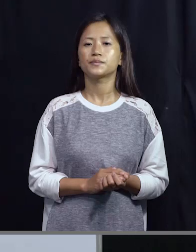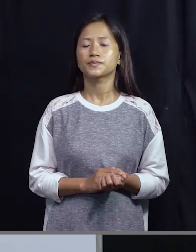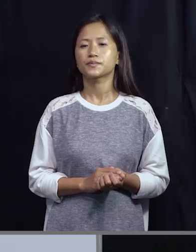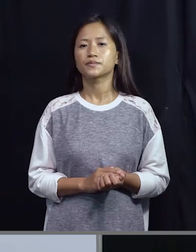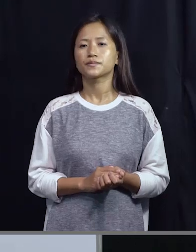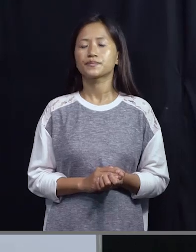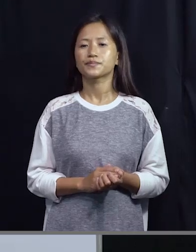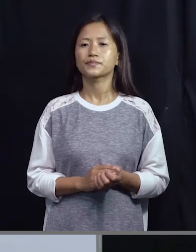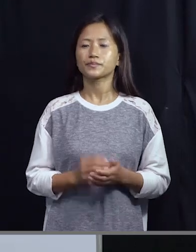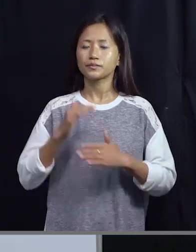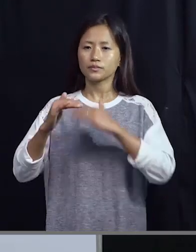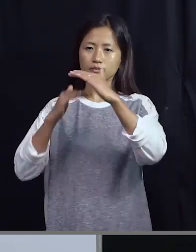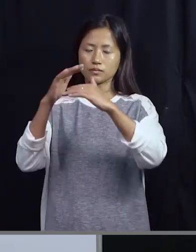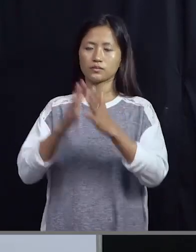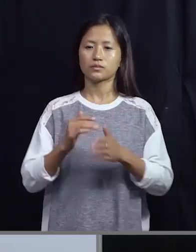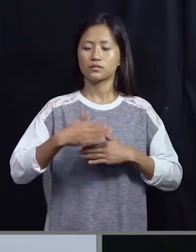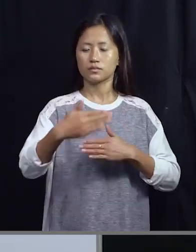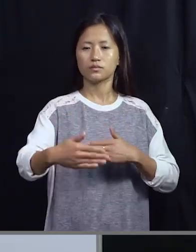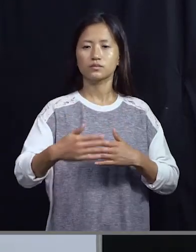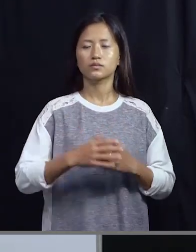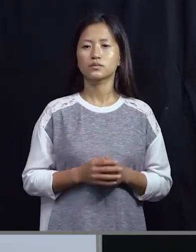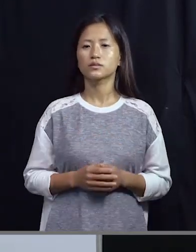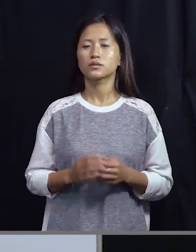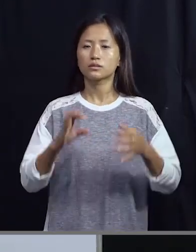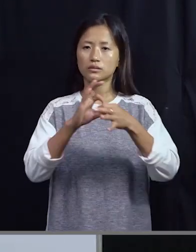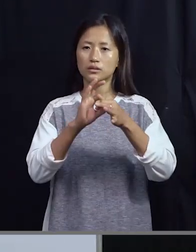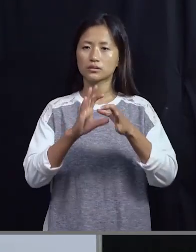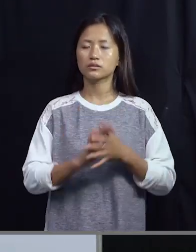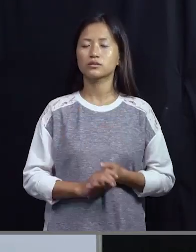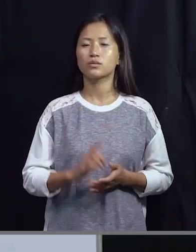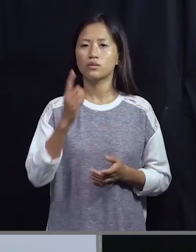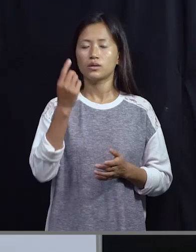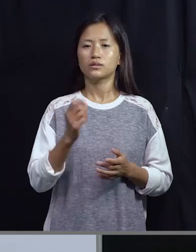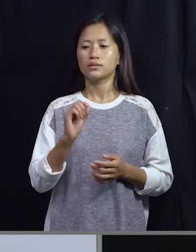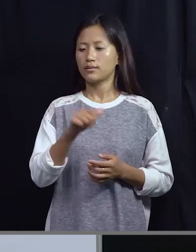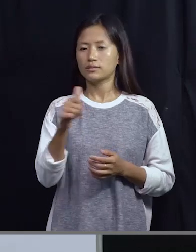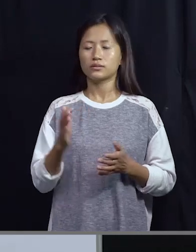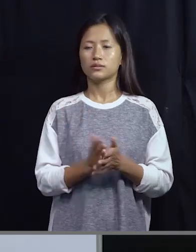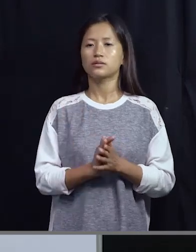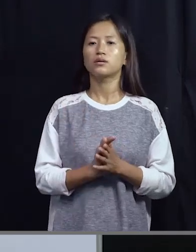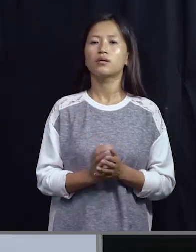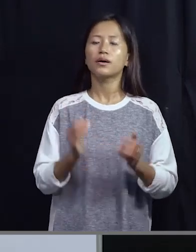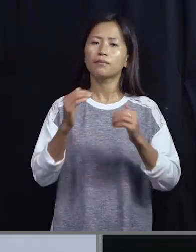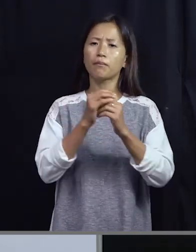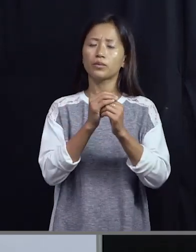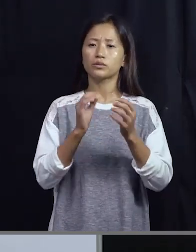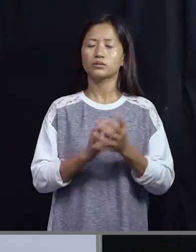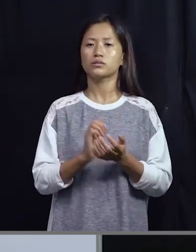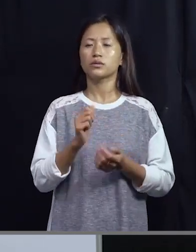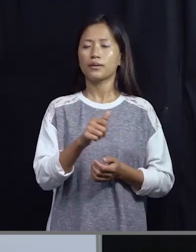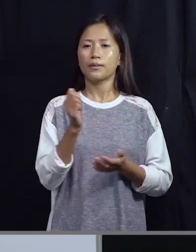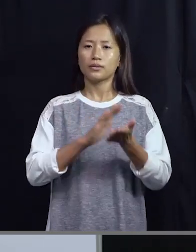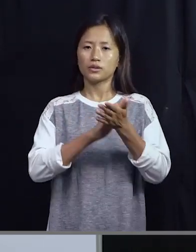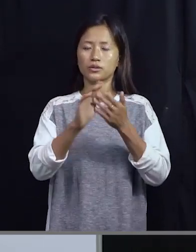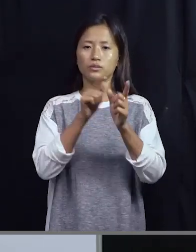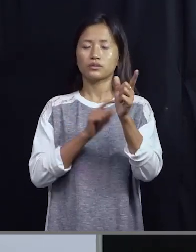bases which are stacked towards the helix, they are connected to one another, are bonded to each other by means of